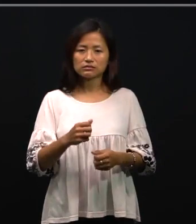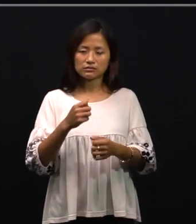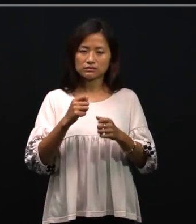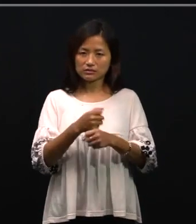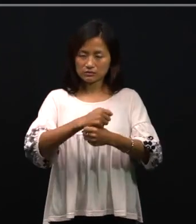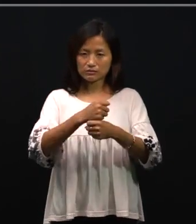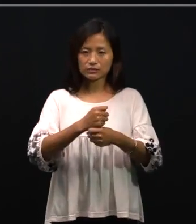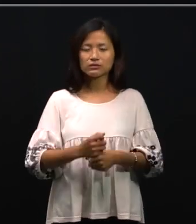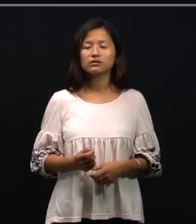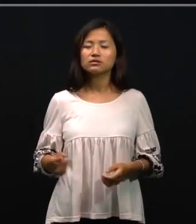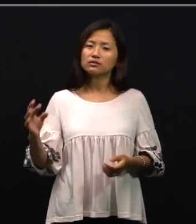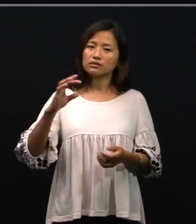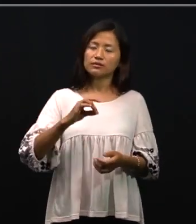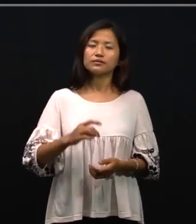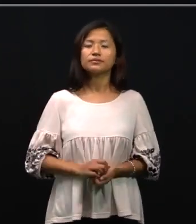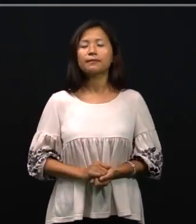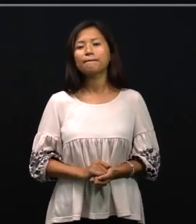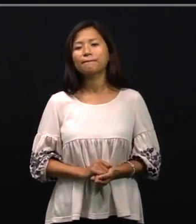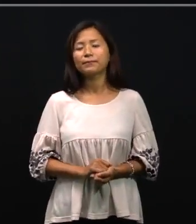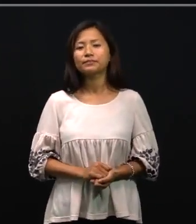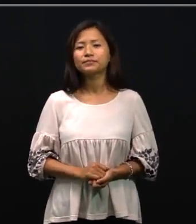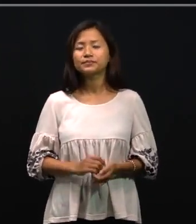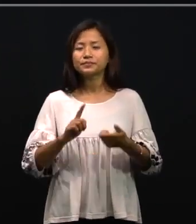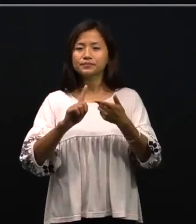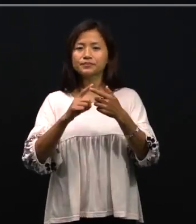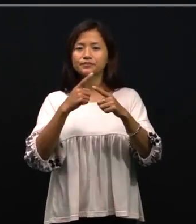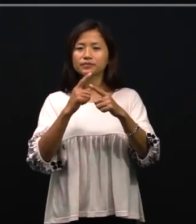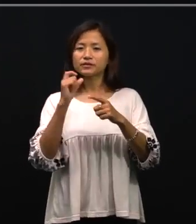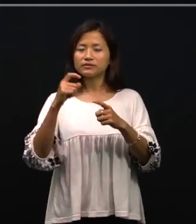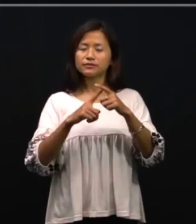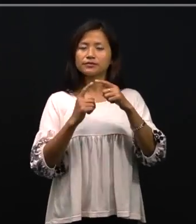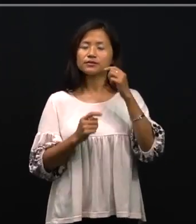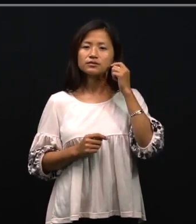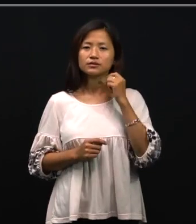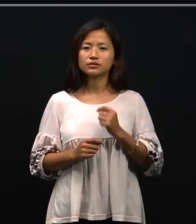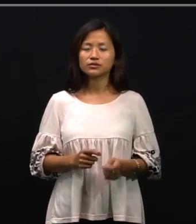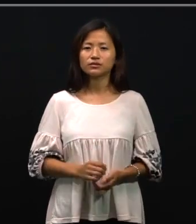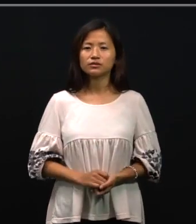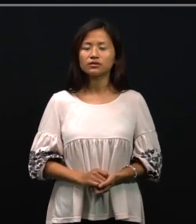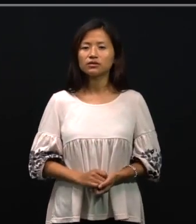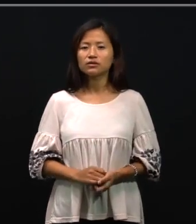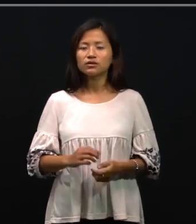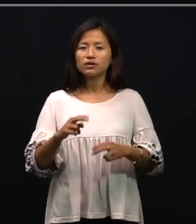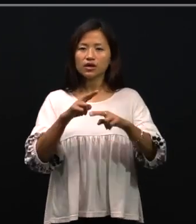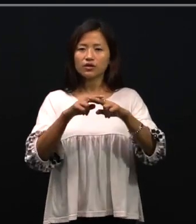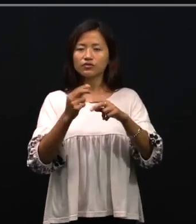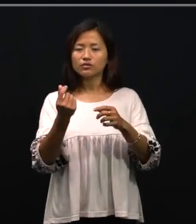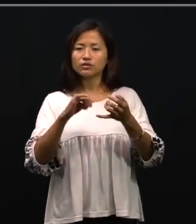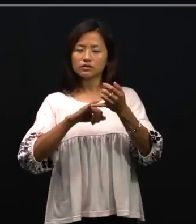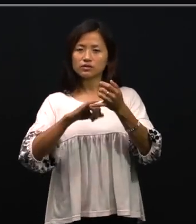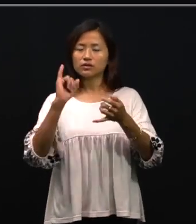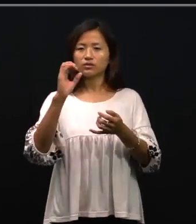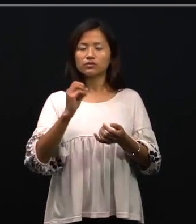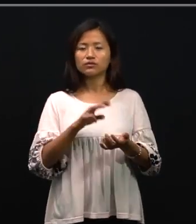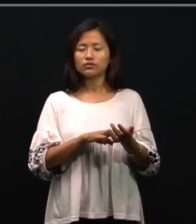of spores, fragmentation, budding, etc. While sexual reproduction takes place by means of fusion of gametes, male